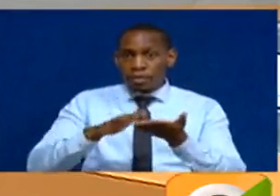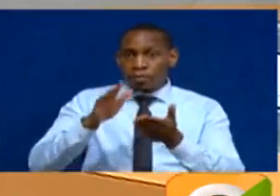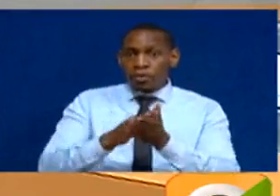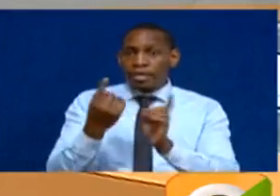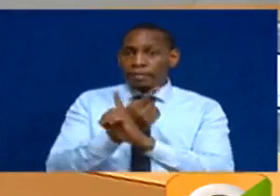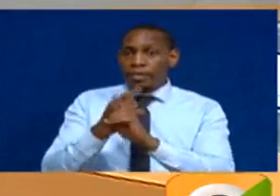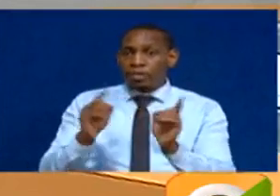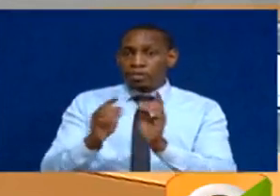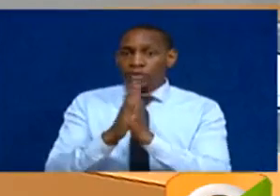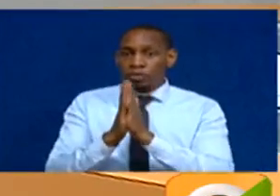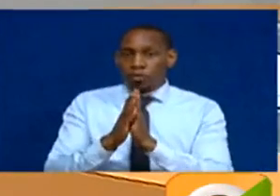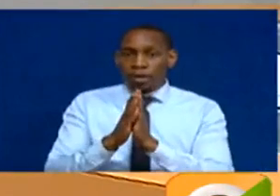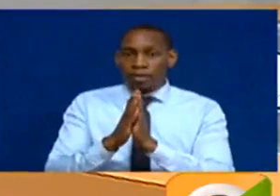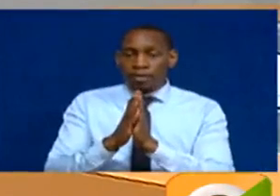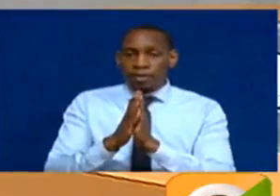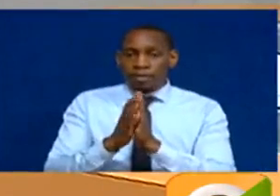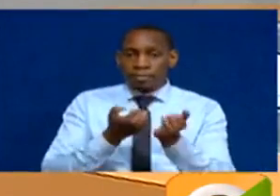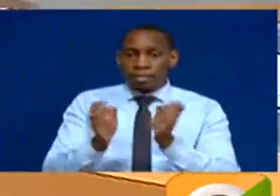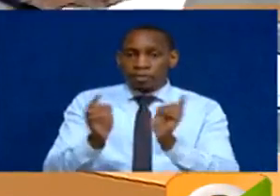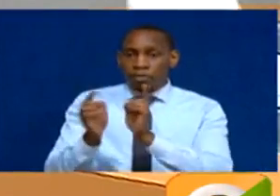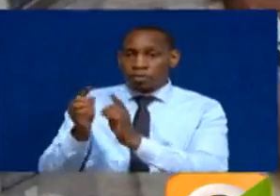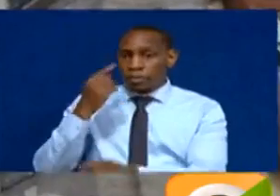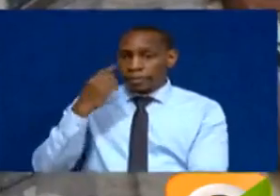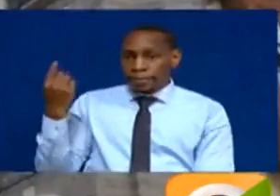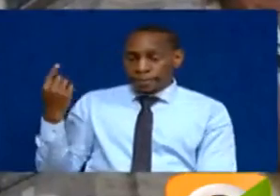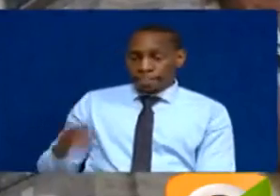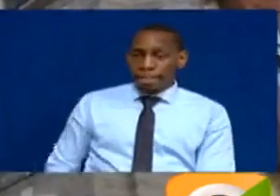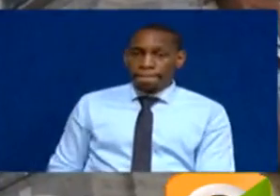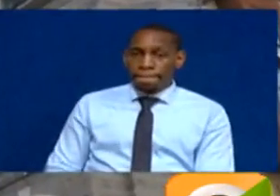and others in our business roundup. Take a listen.